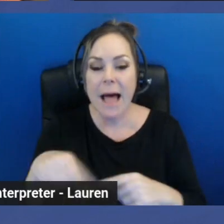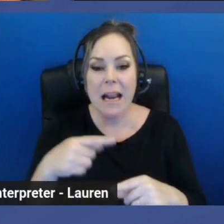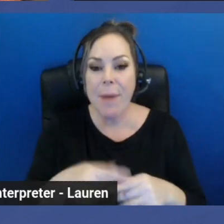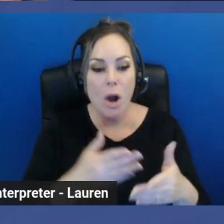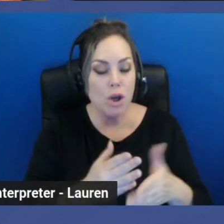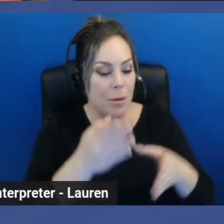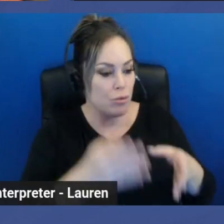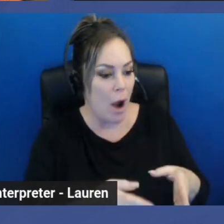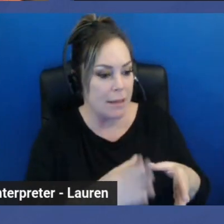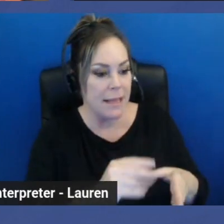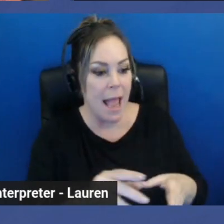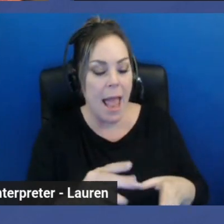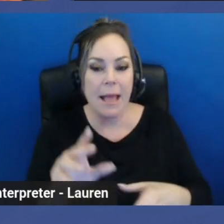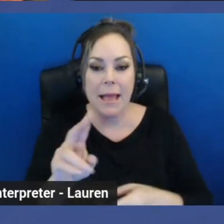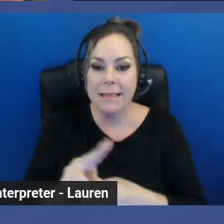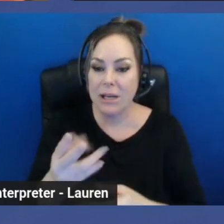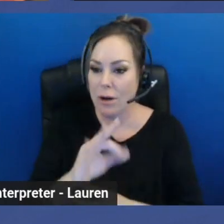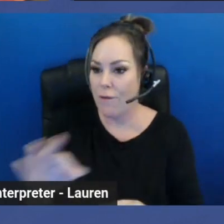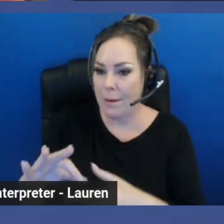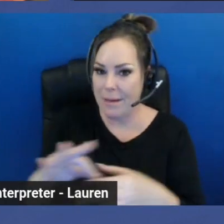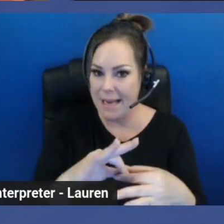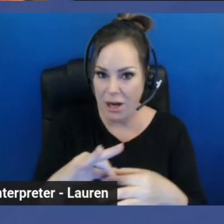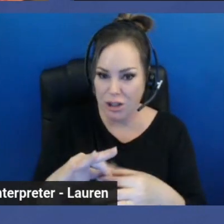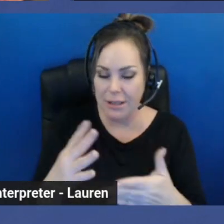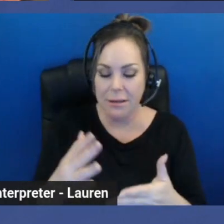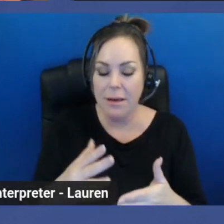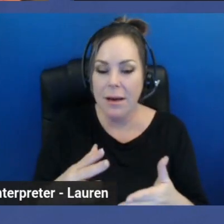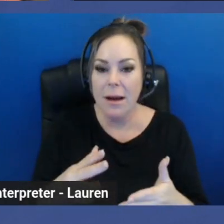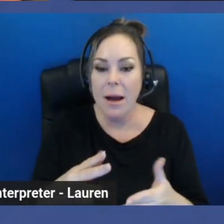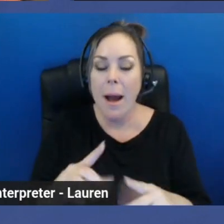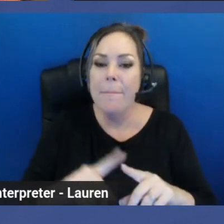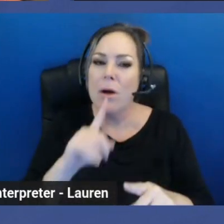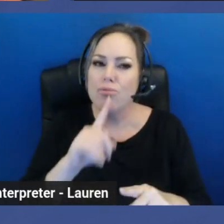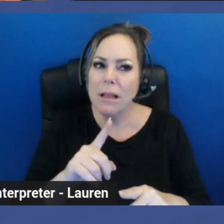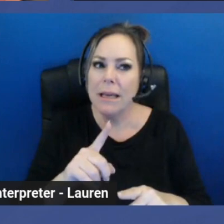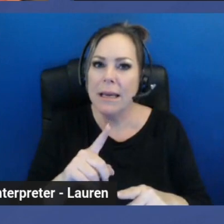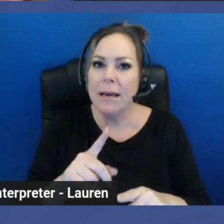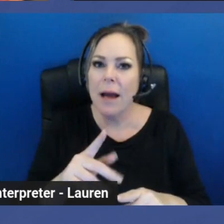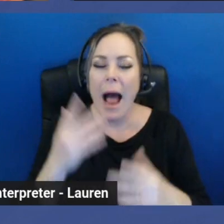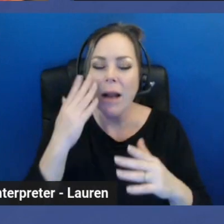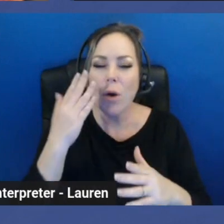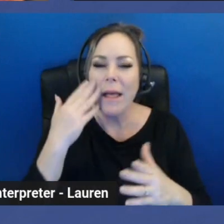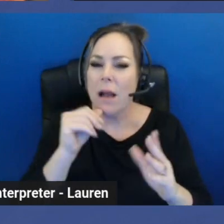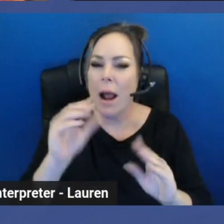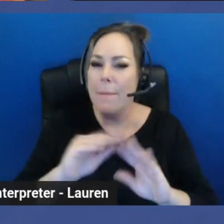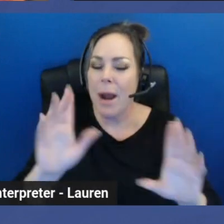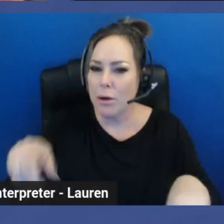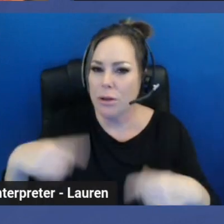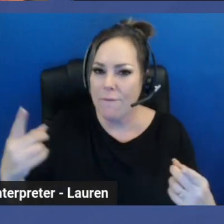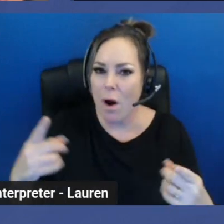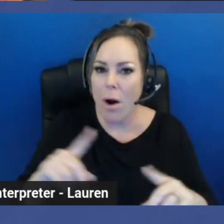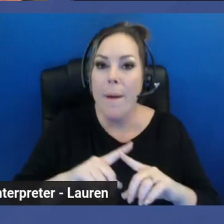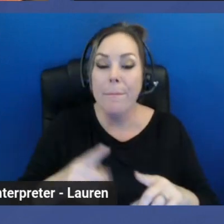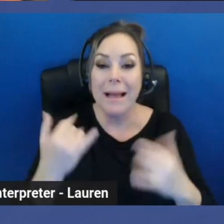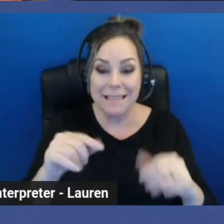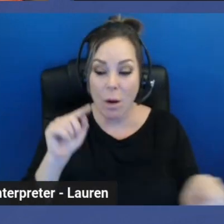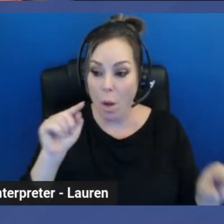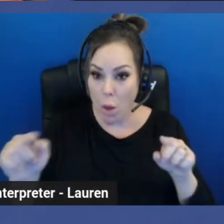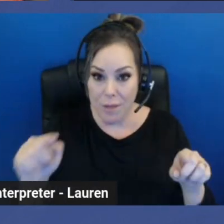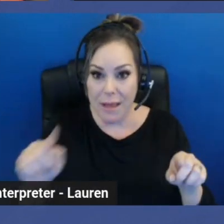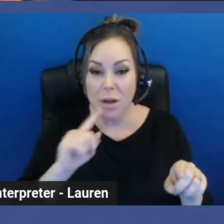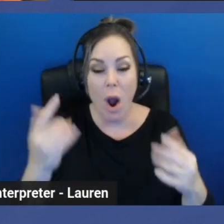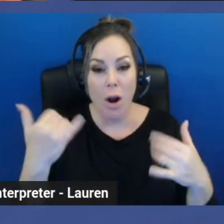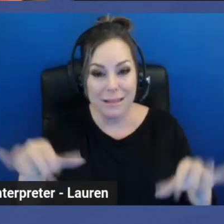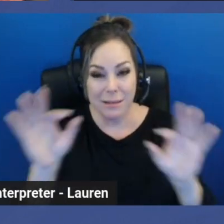rights maybe isn't readily apparent, but I appreciate the ways in which you're all illustrating how these things are central to our